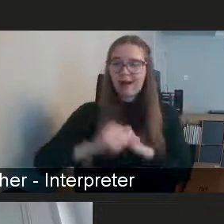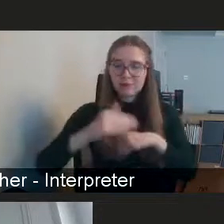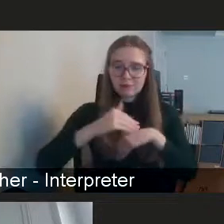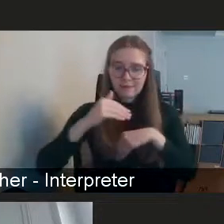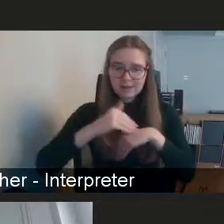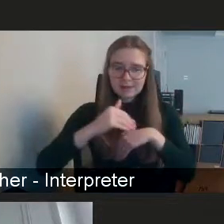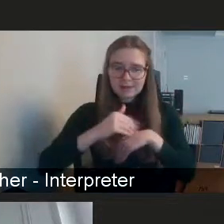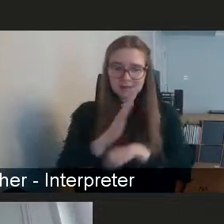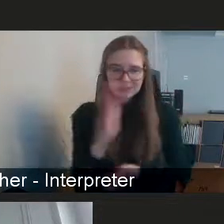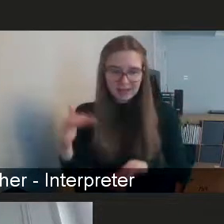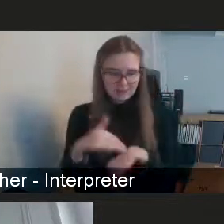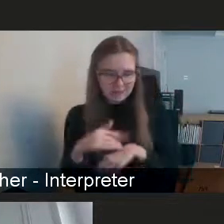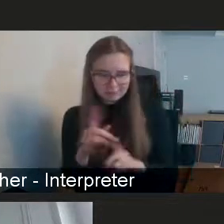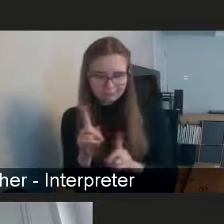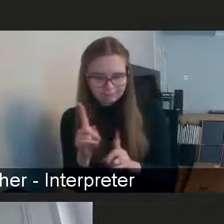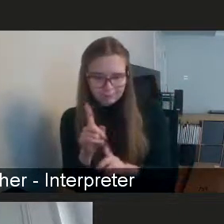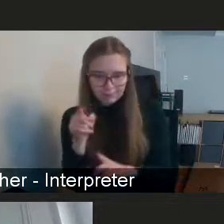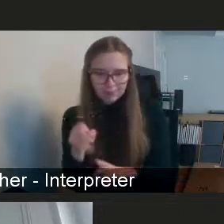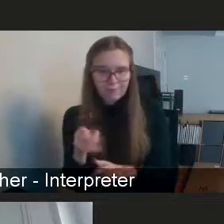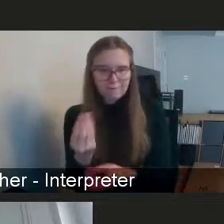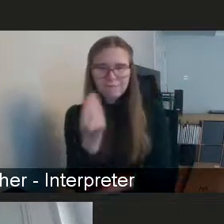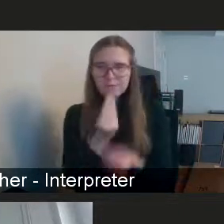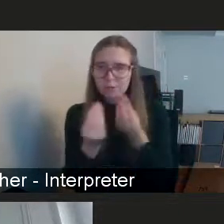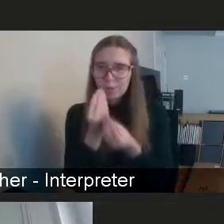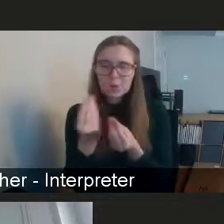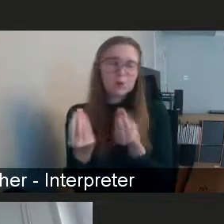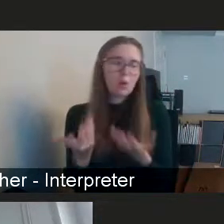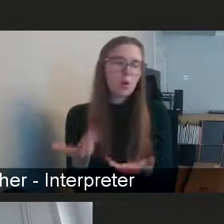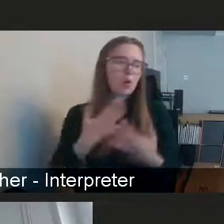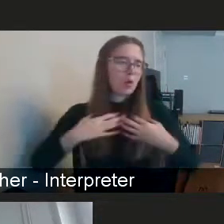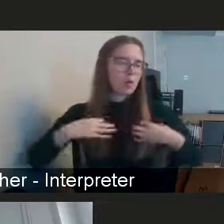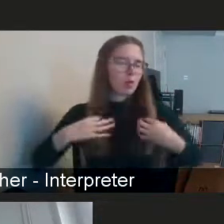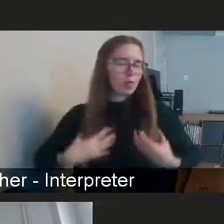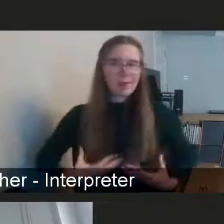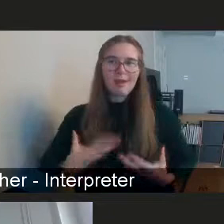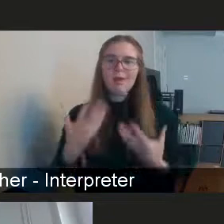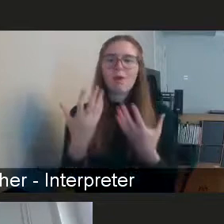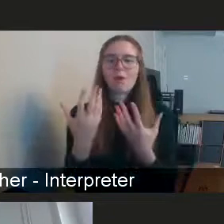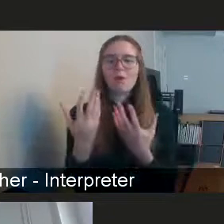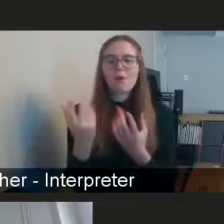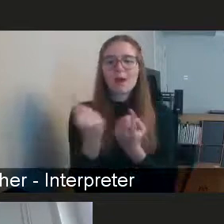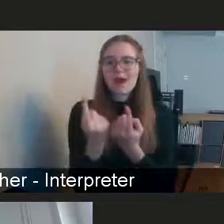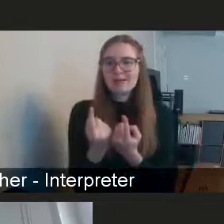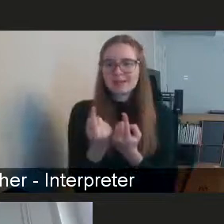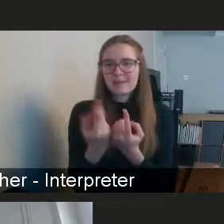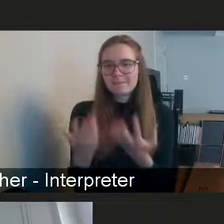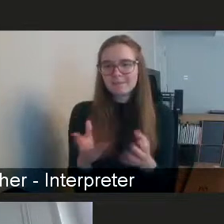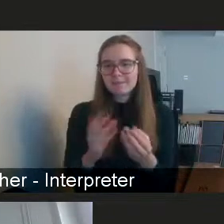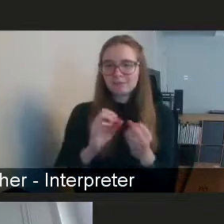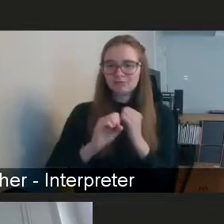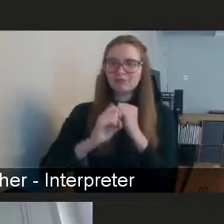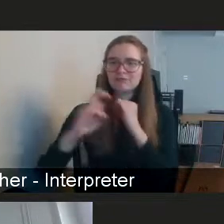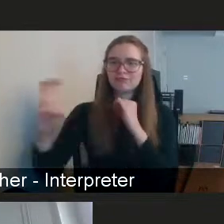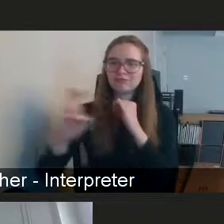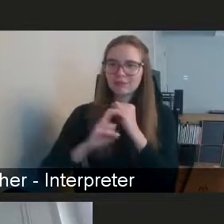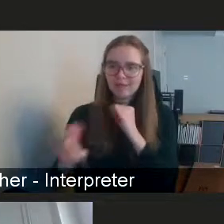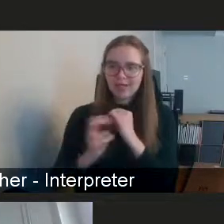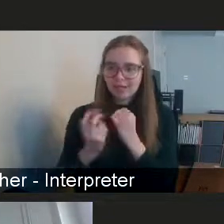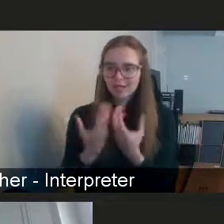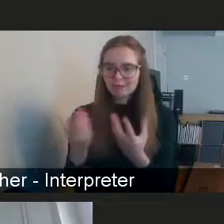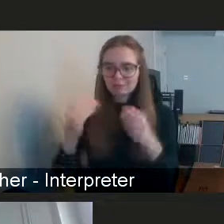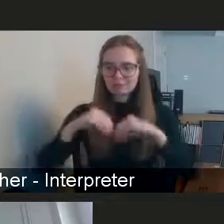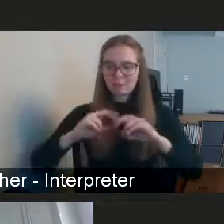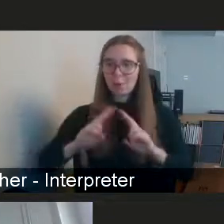are the side effects of food or clothing or an item traveling thousands of miles across? And it is